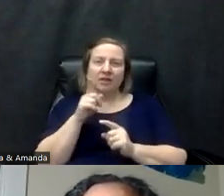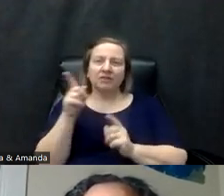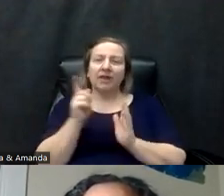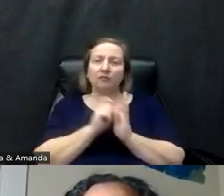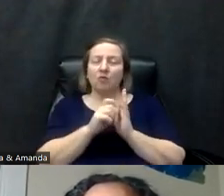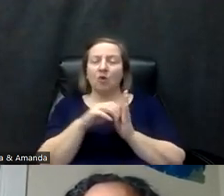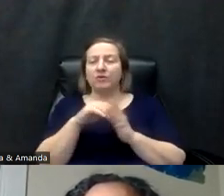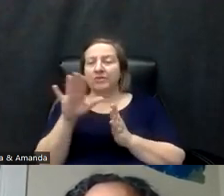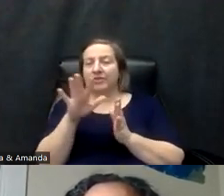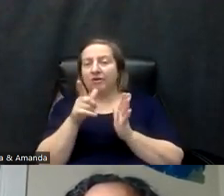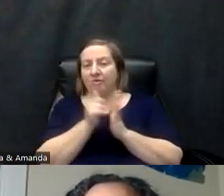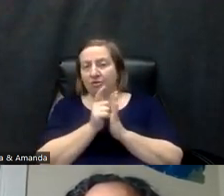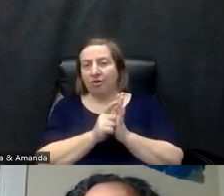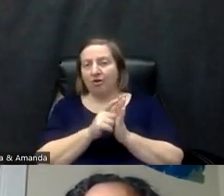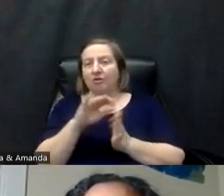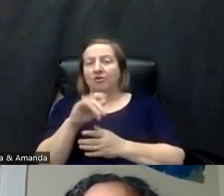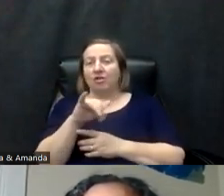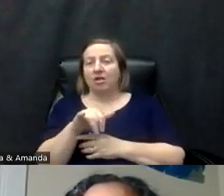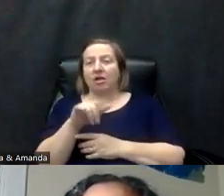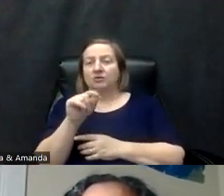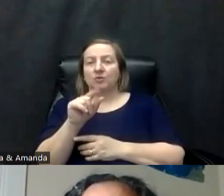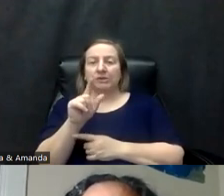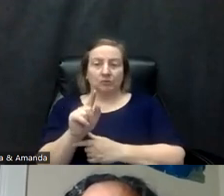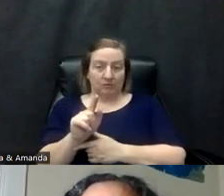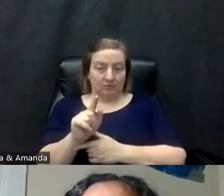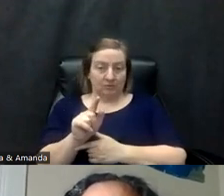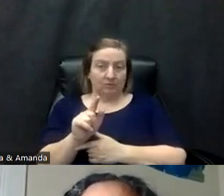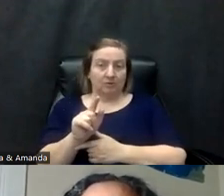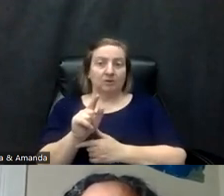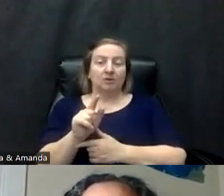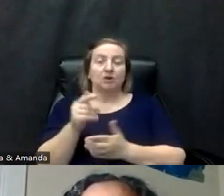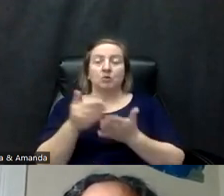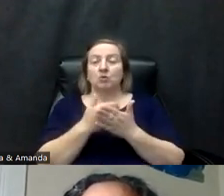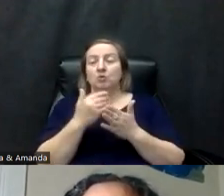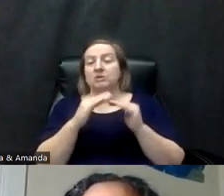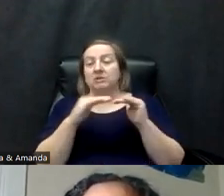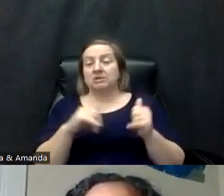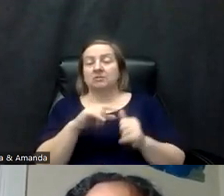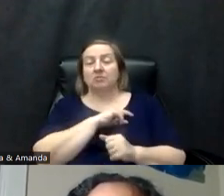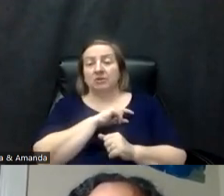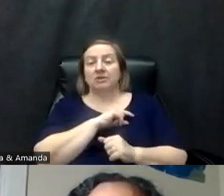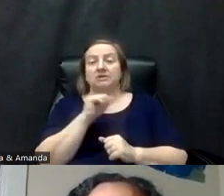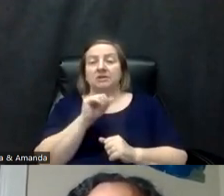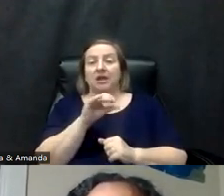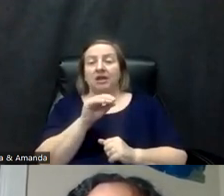law in July of 2021, a new system of police accountability.